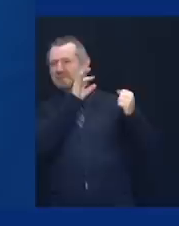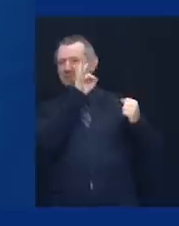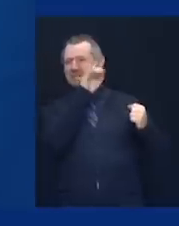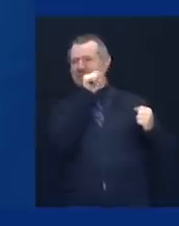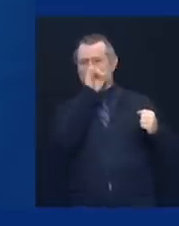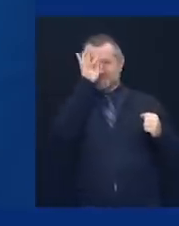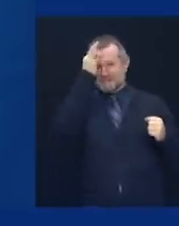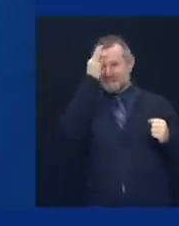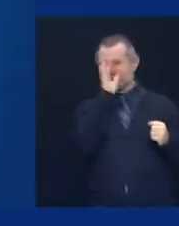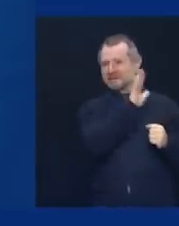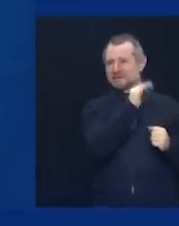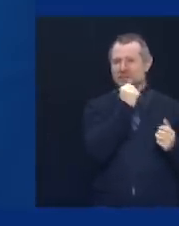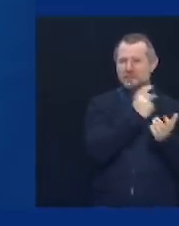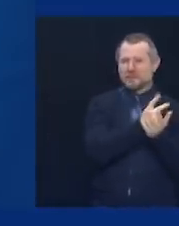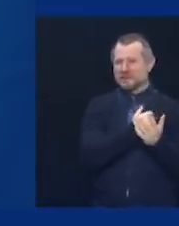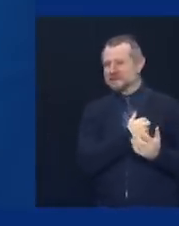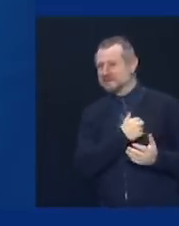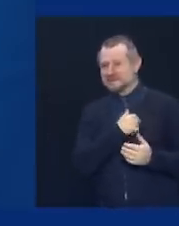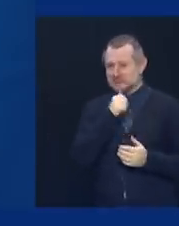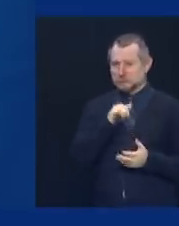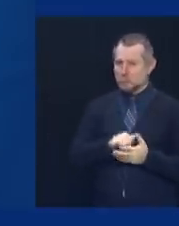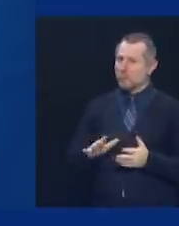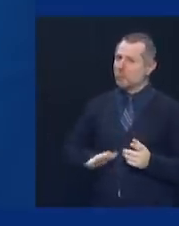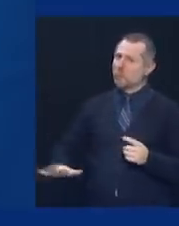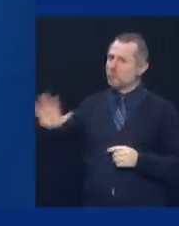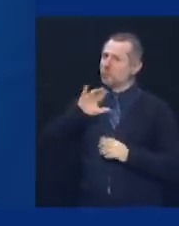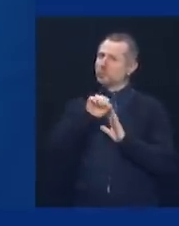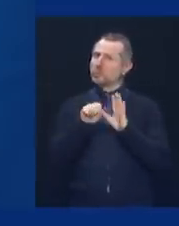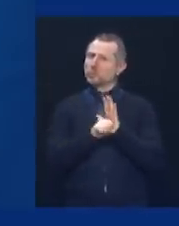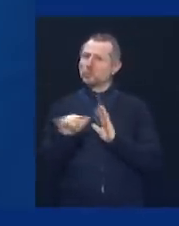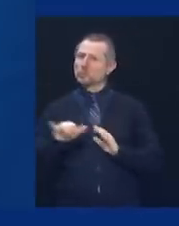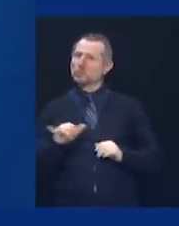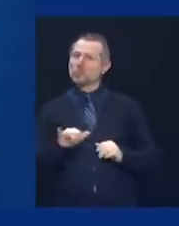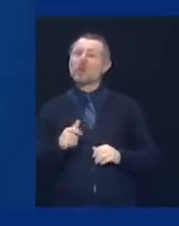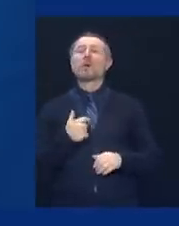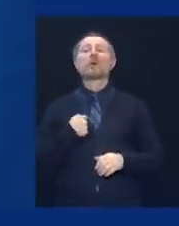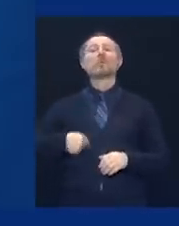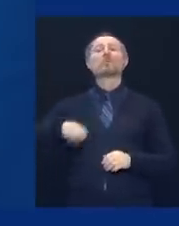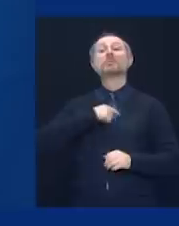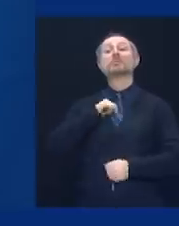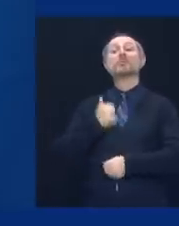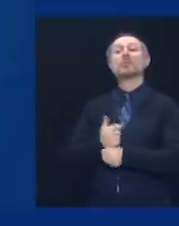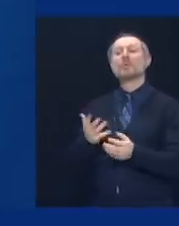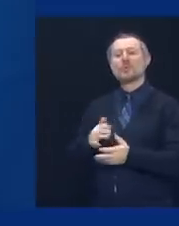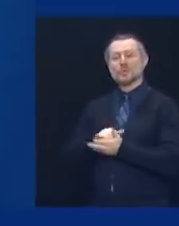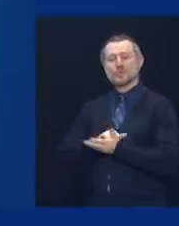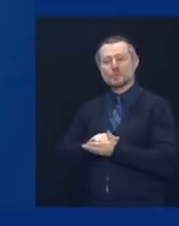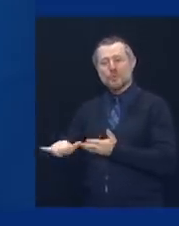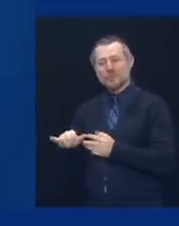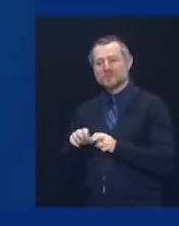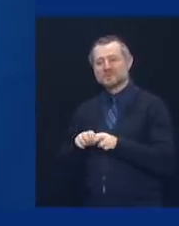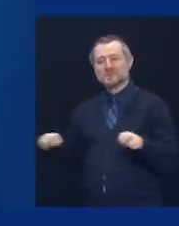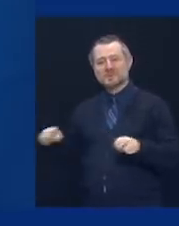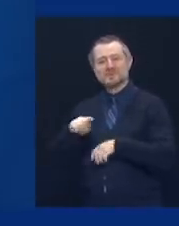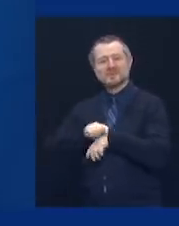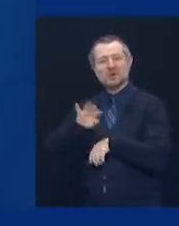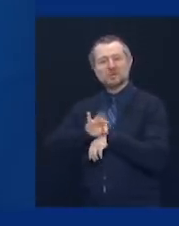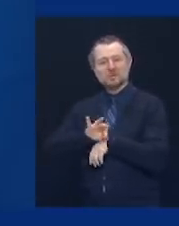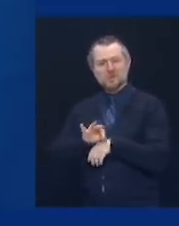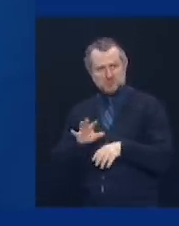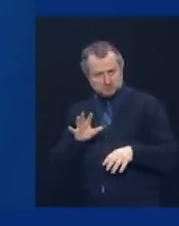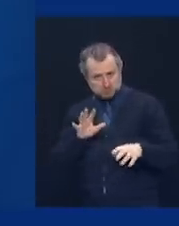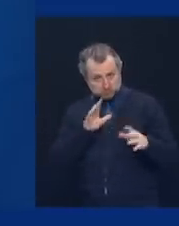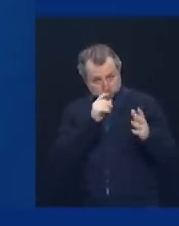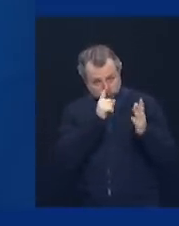said we were going to set up a New York panel to affirm the federal approval. Some people said, oh, that's